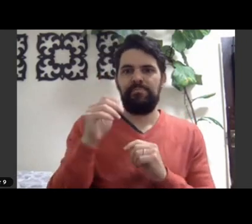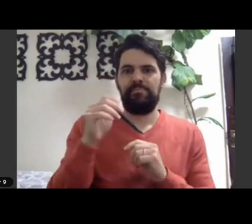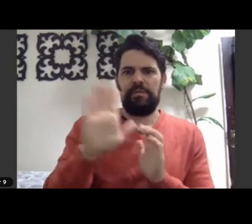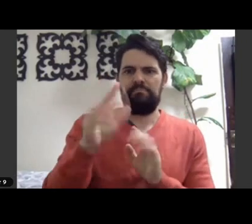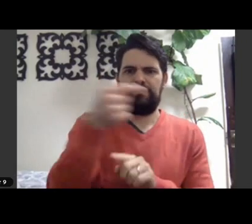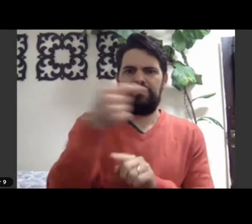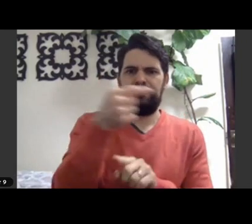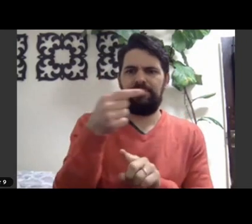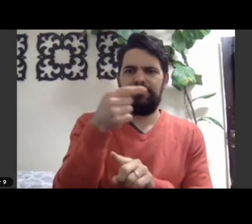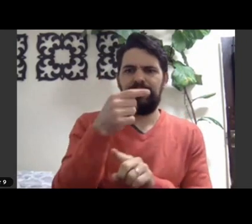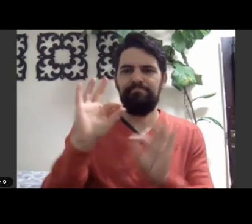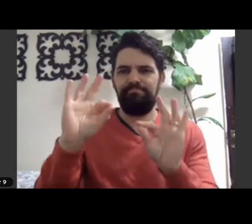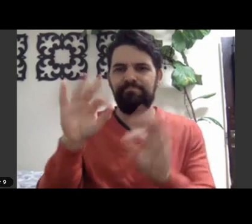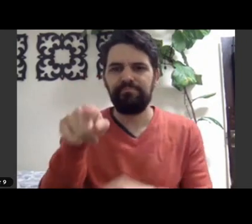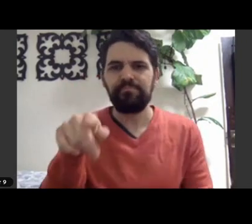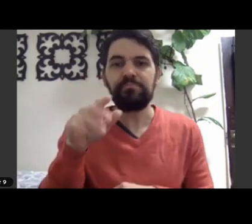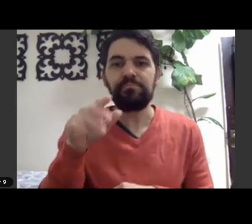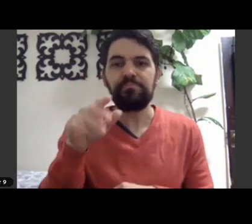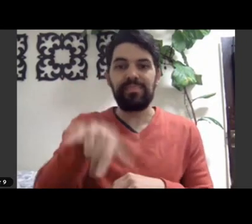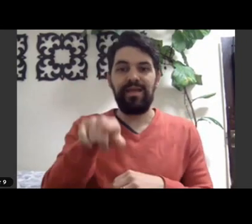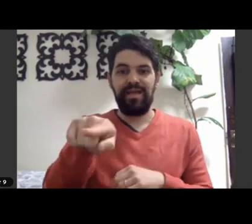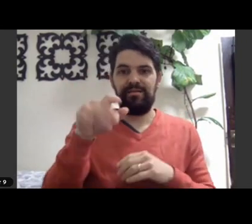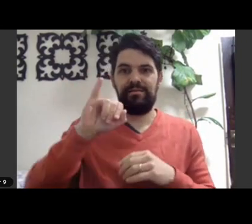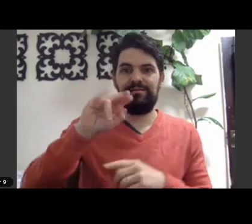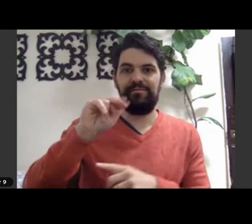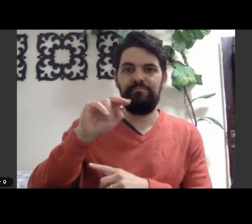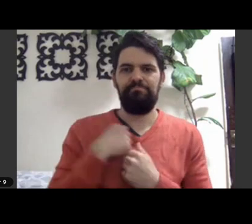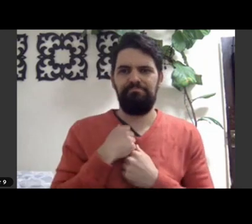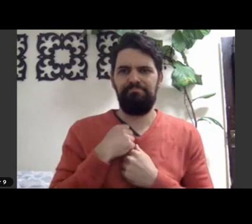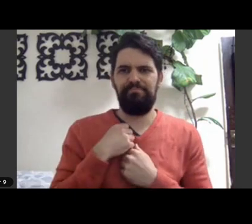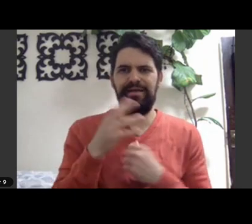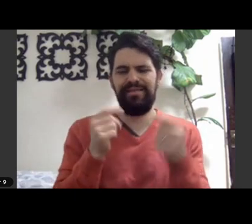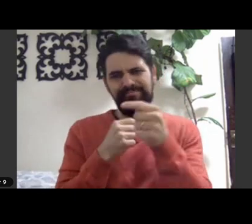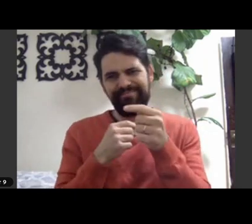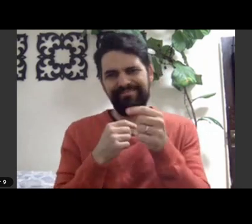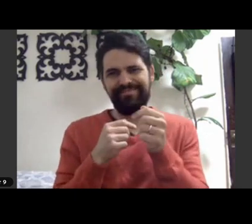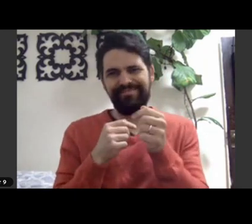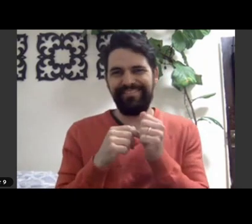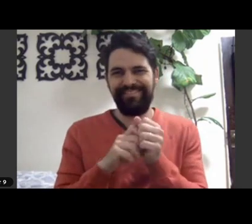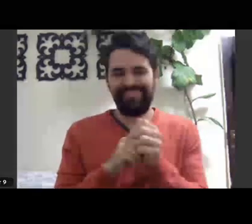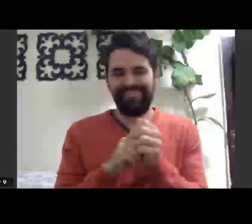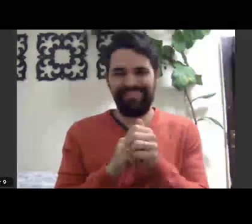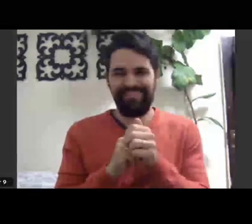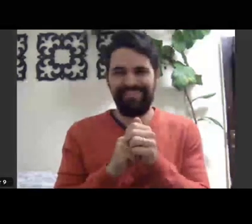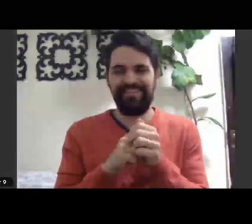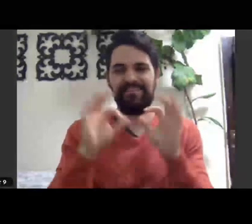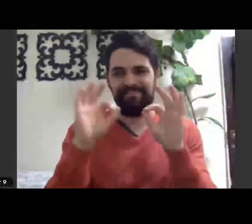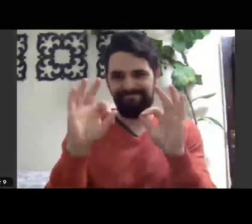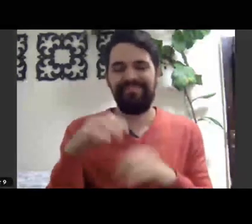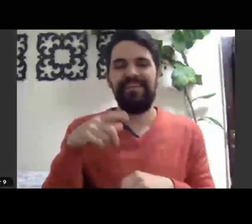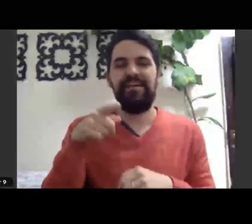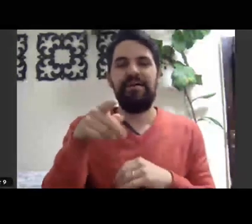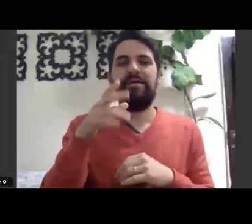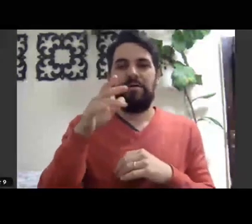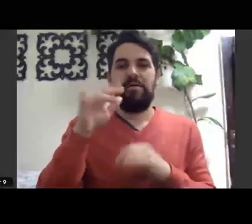Thank you. That info, yep, there you go, great. That infographic, oh.